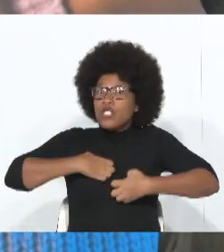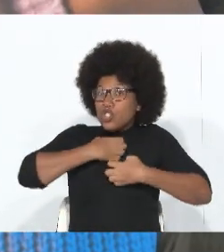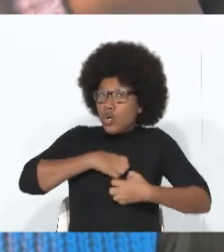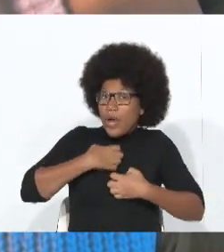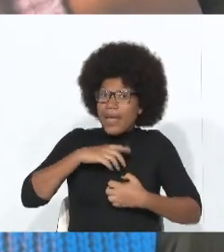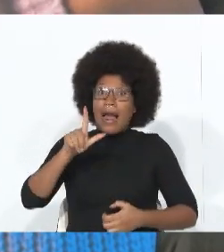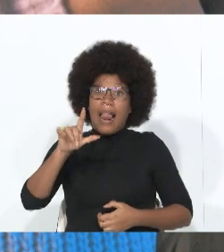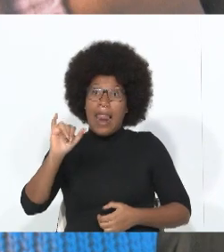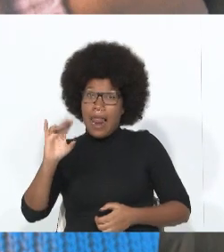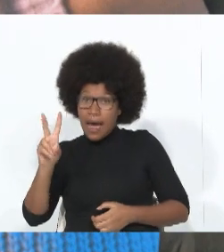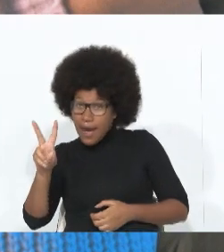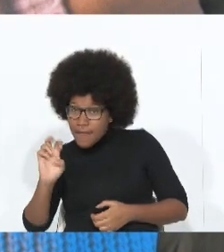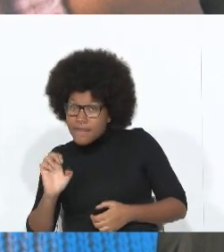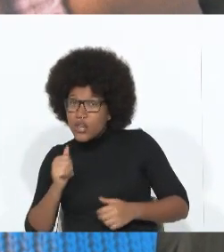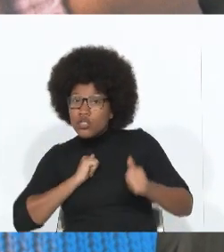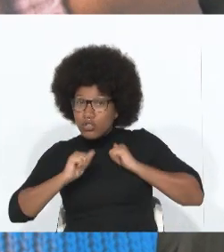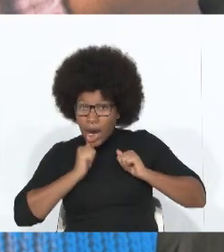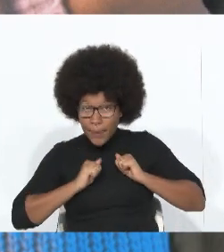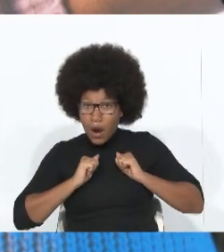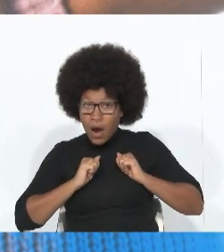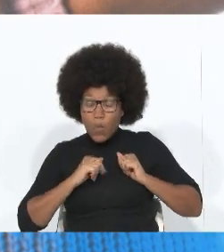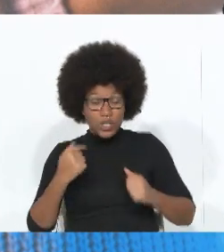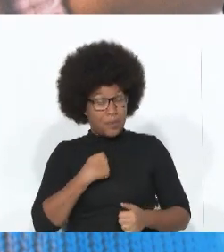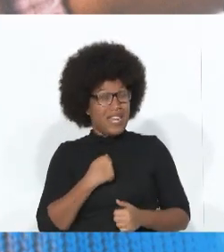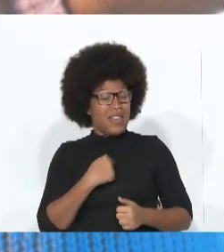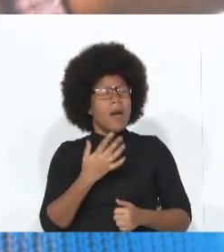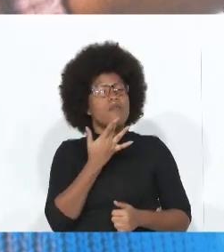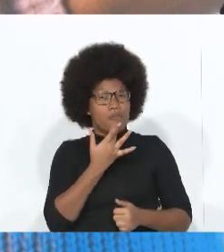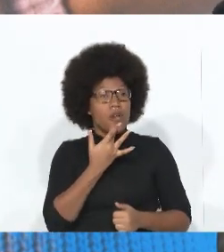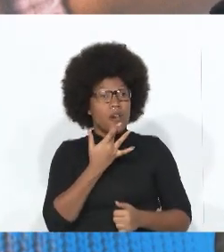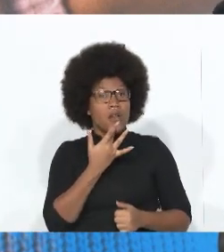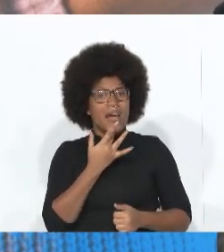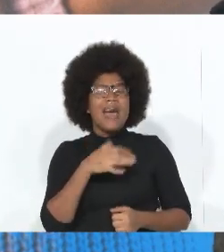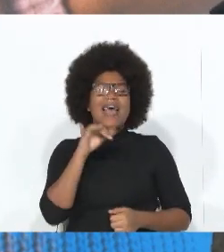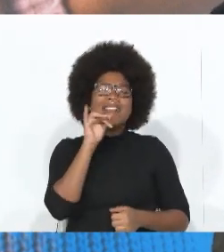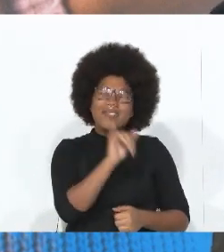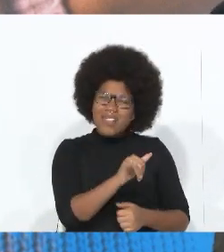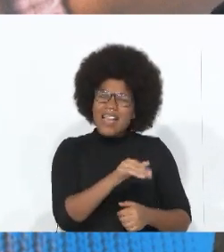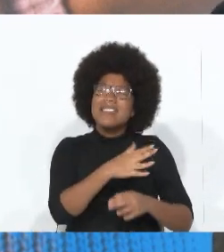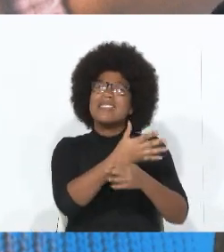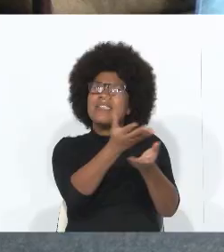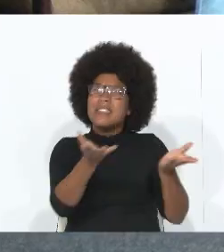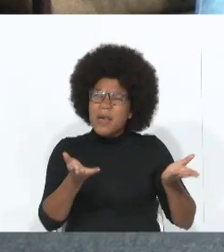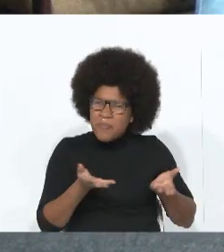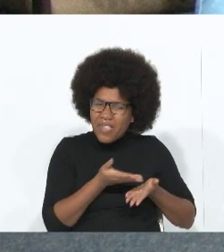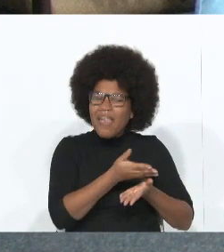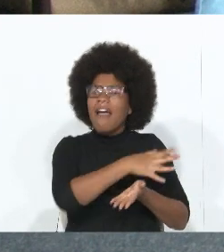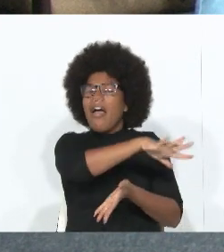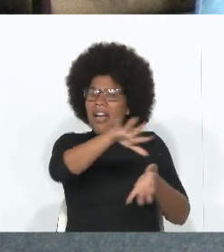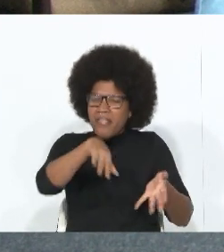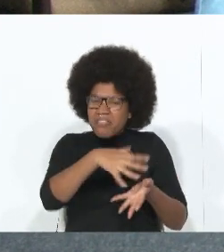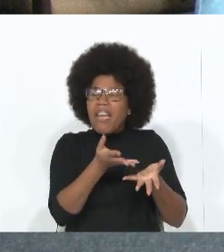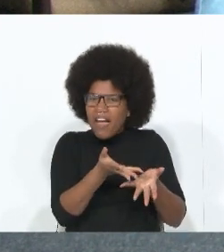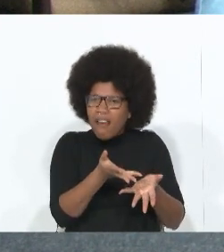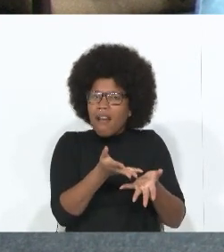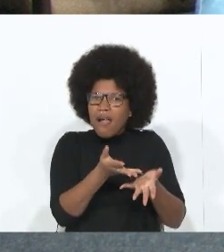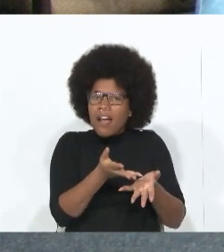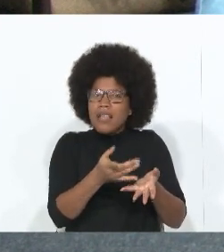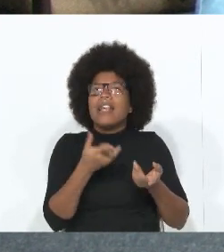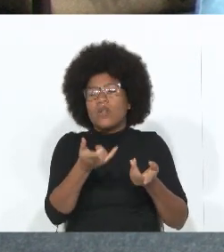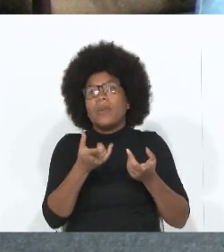which I myself totally, absolutely enjoy, is there a product that we could harness in there and